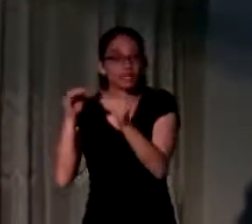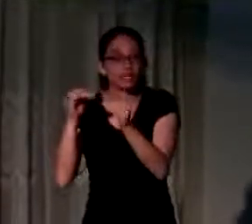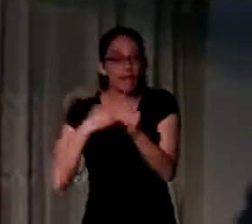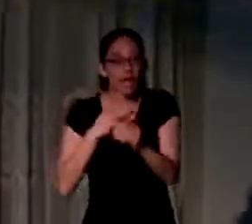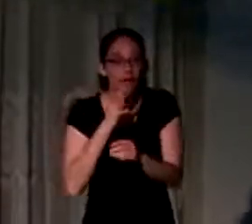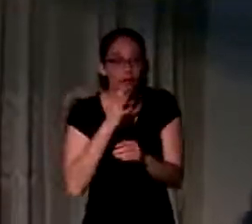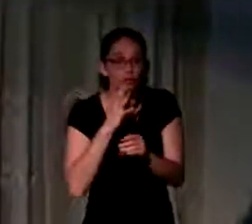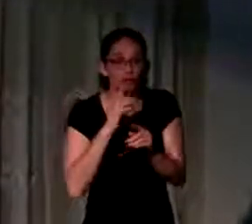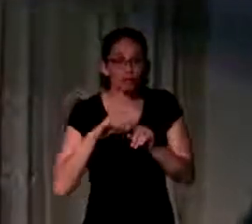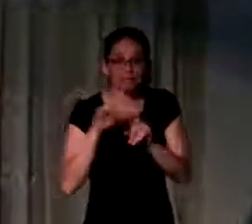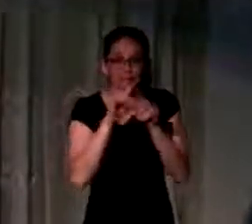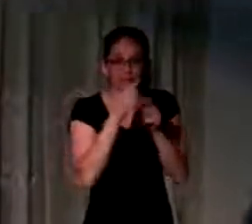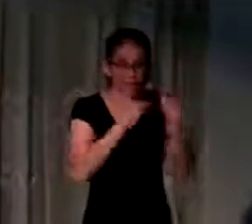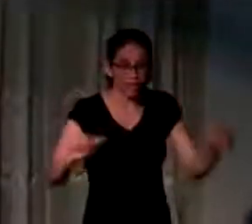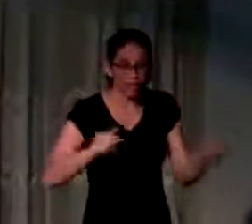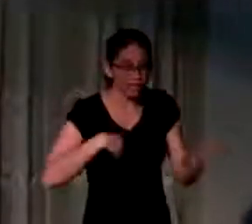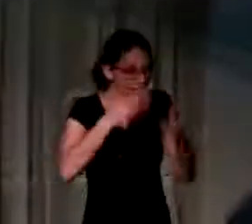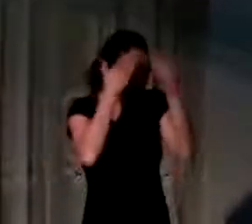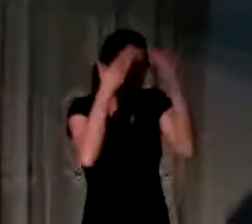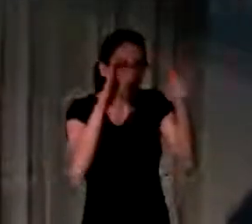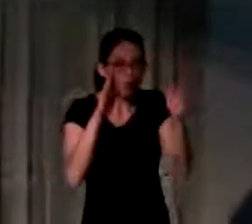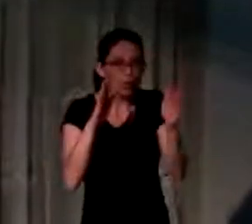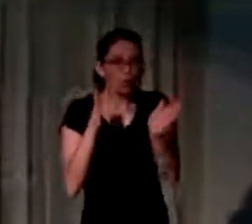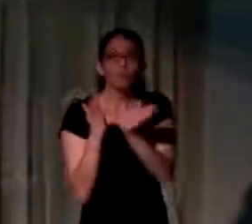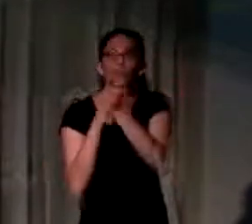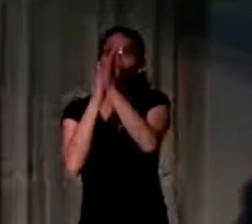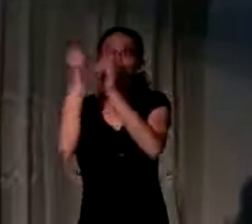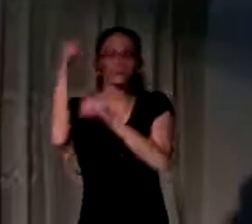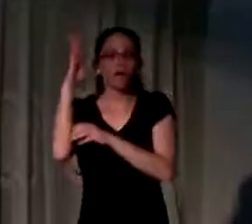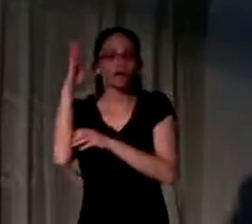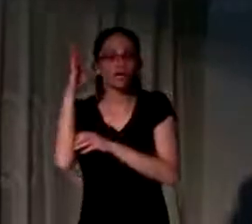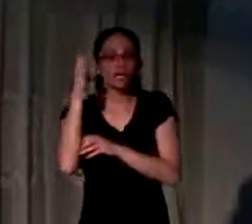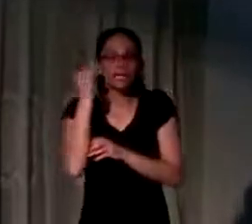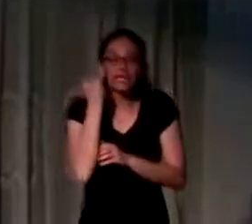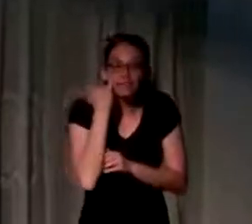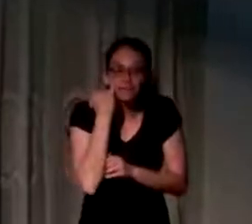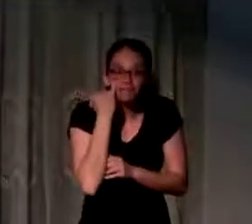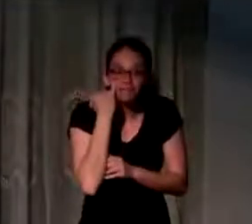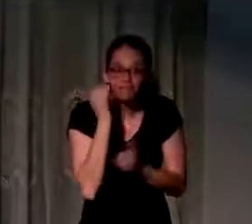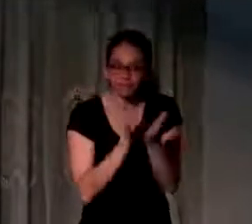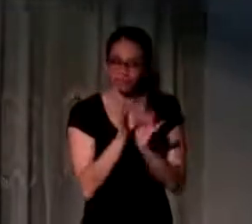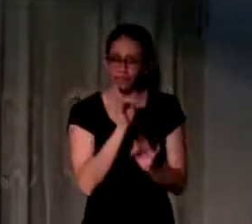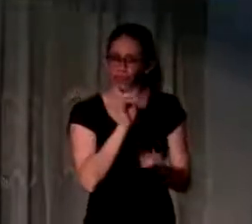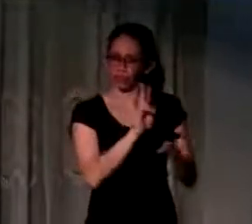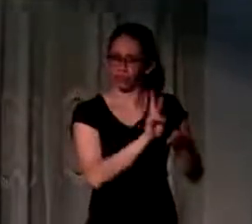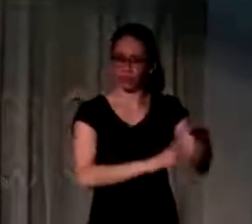not know the praises of God if he's alive.